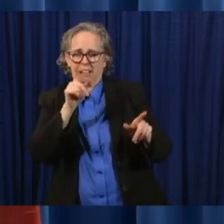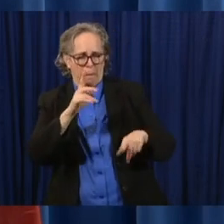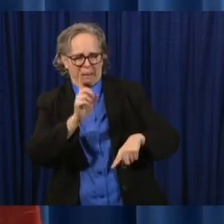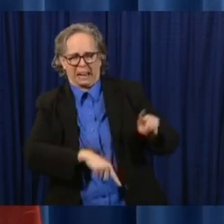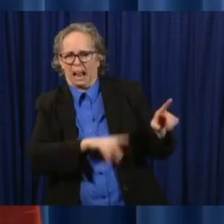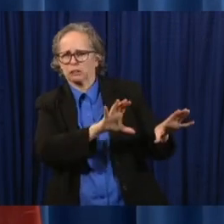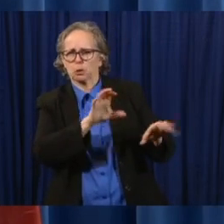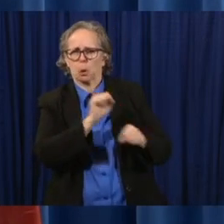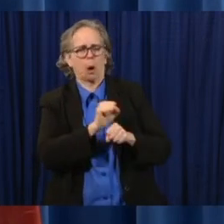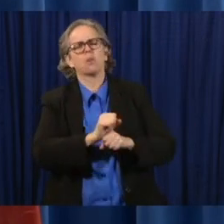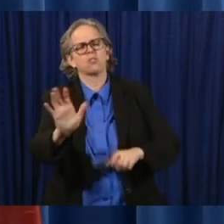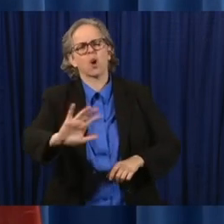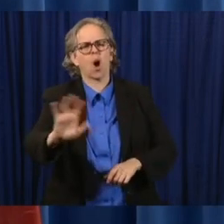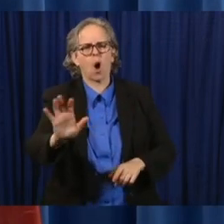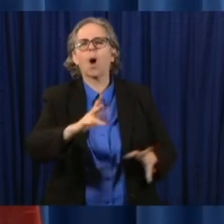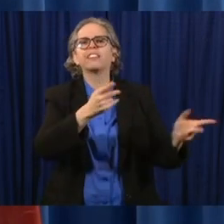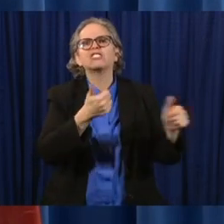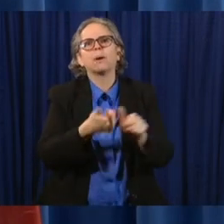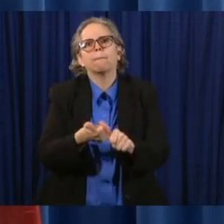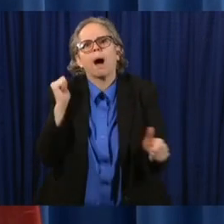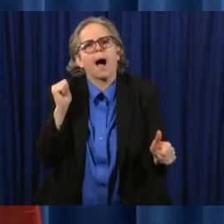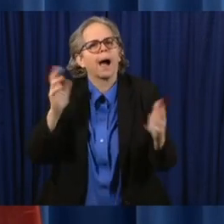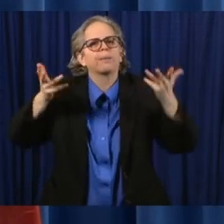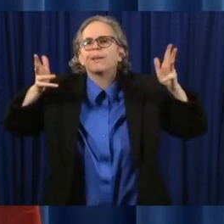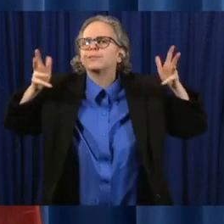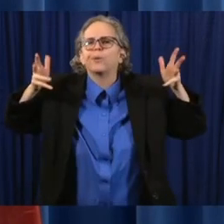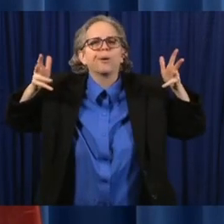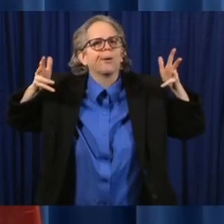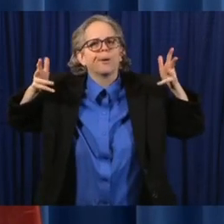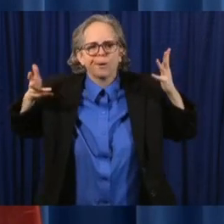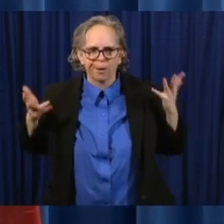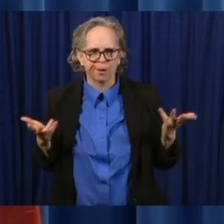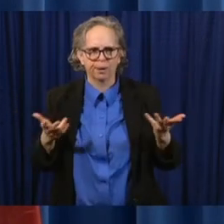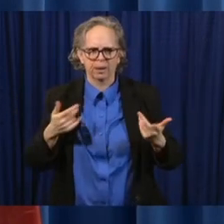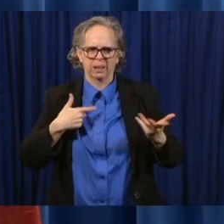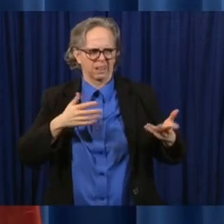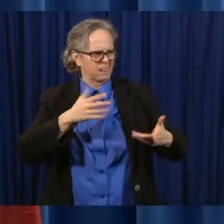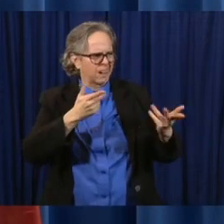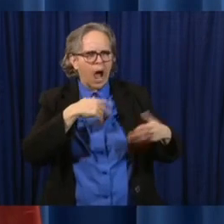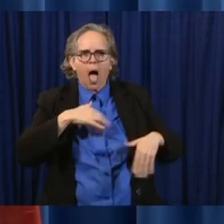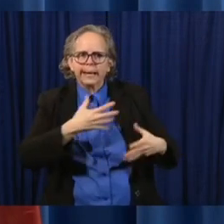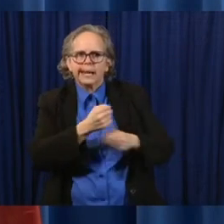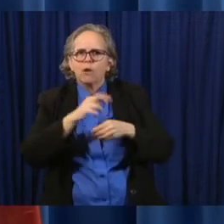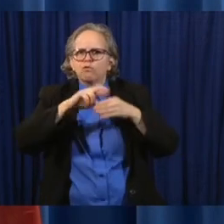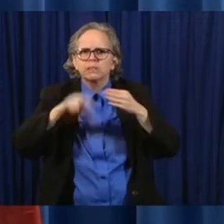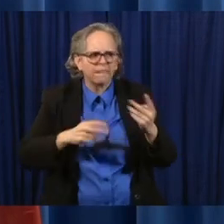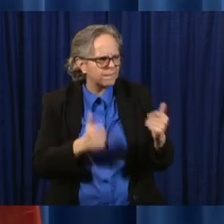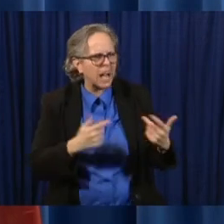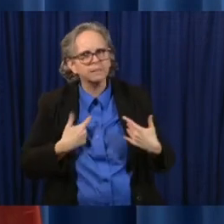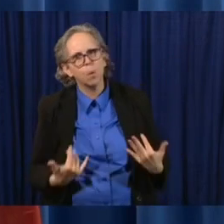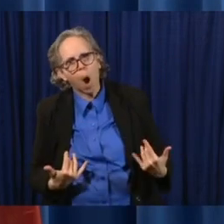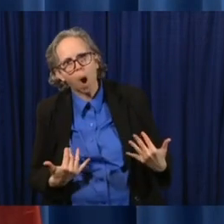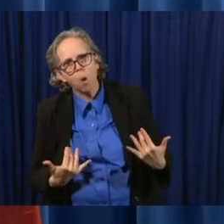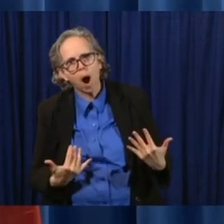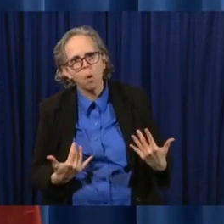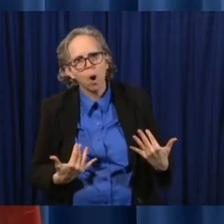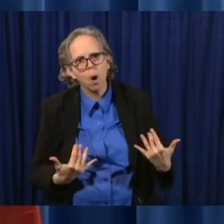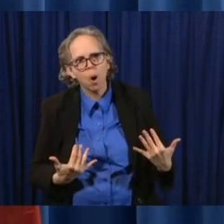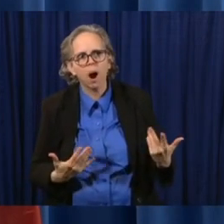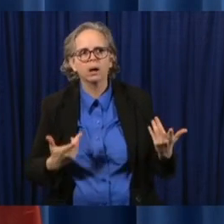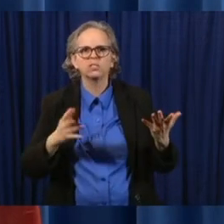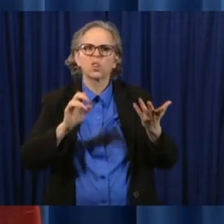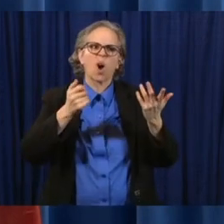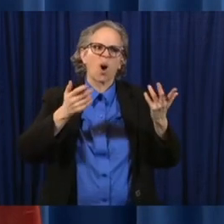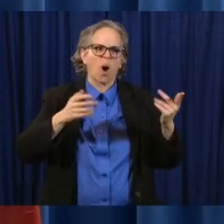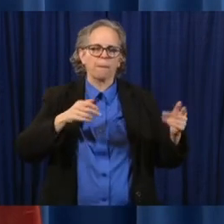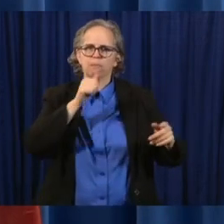disconcerting, and it was not providing Ohioans with the results very, very quickly. So they had quite a backlog,